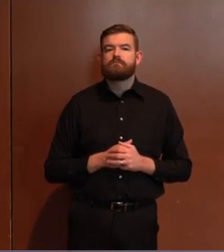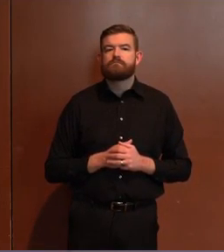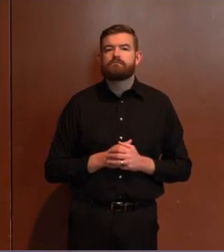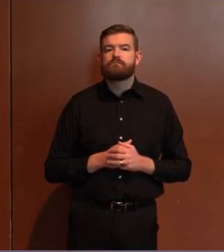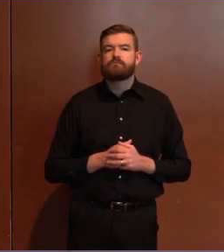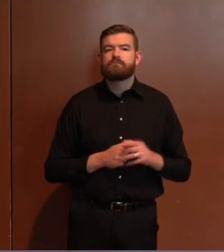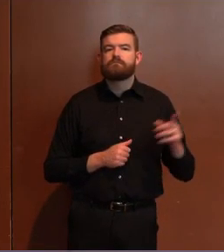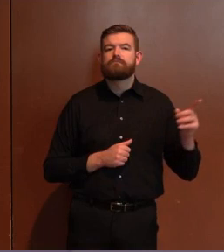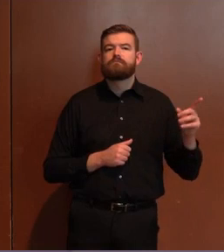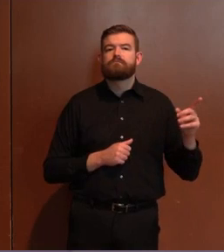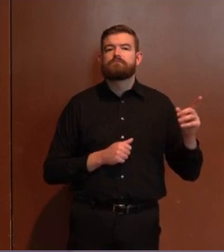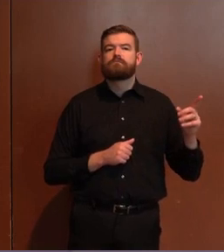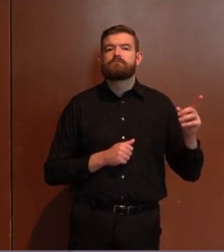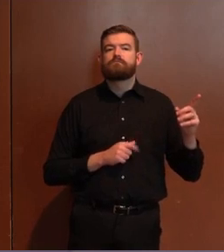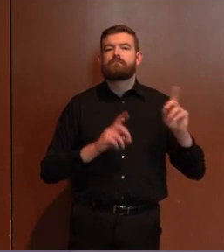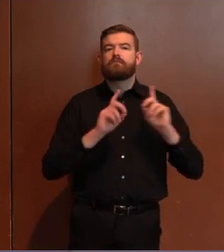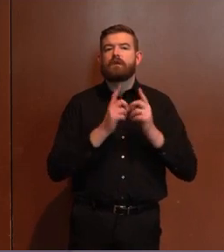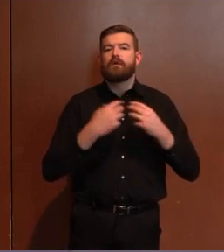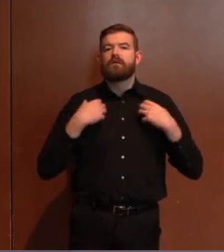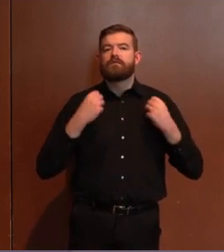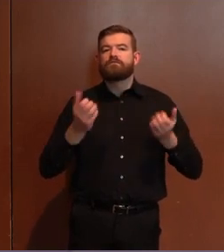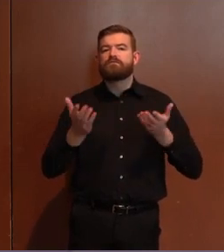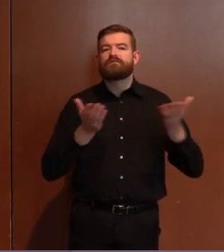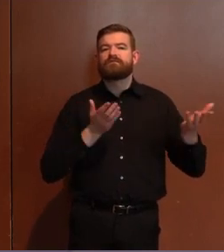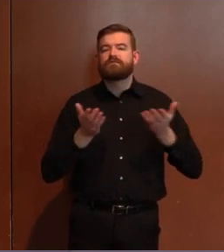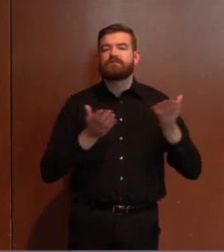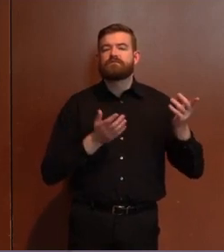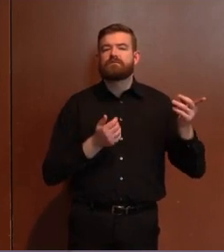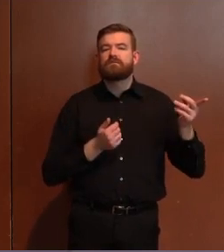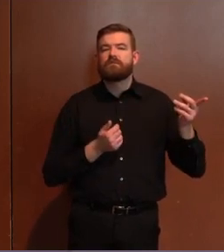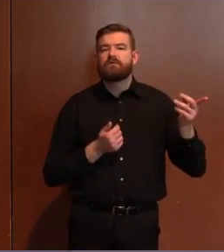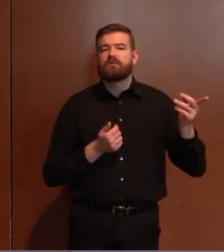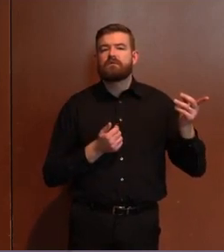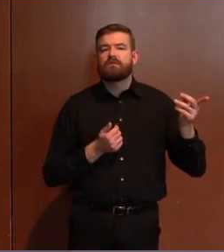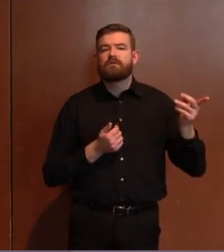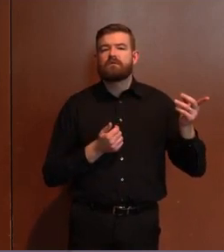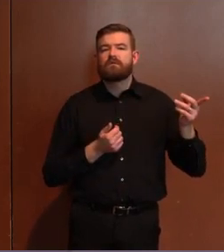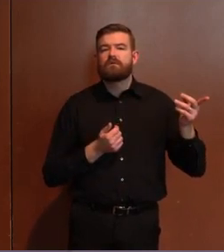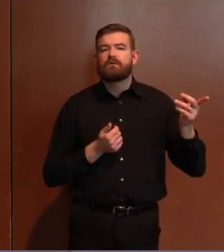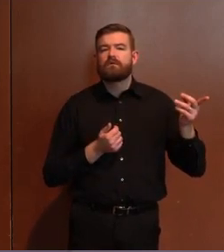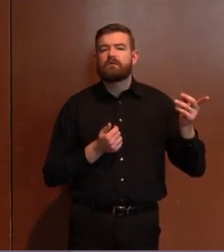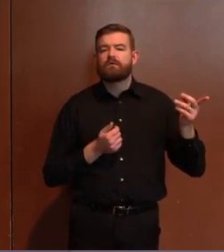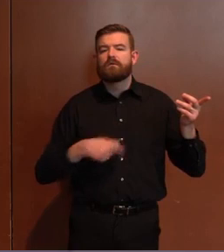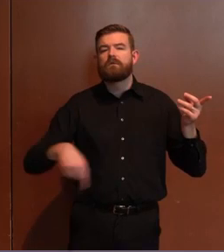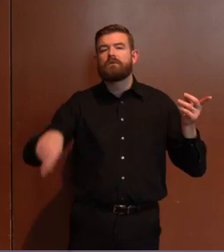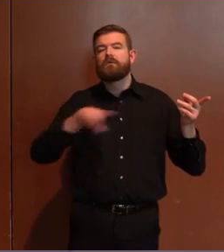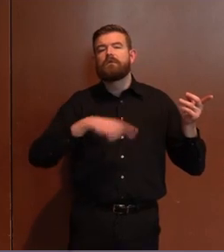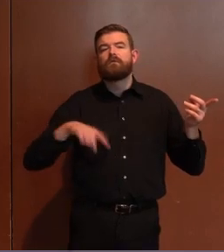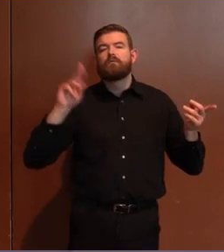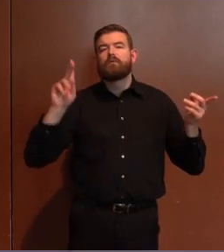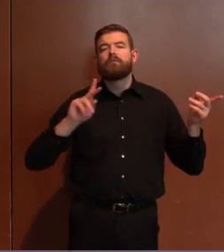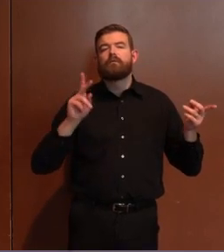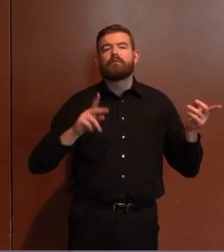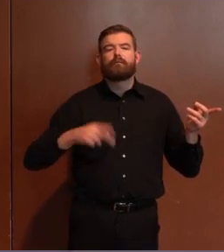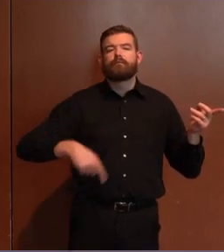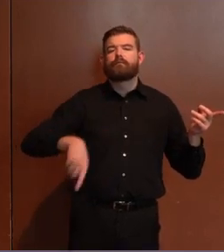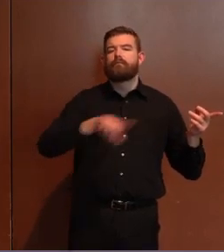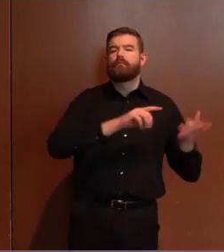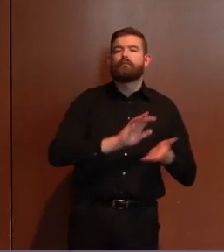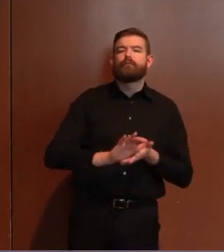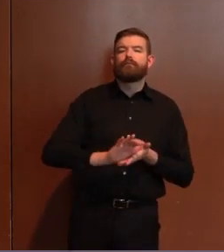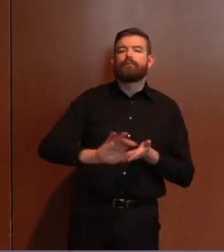are typically, in a normal time, are being left behind, never mind in the time of crisis. And